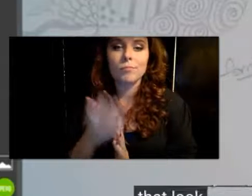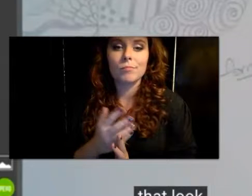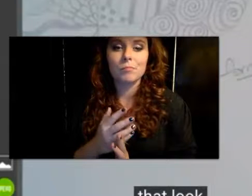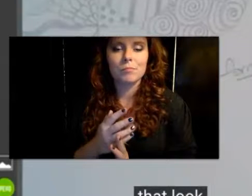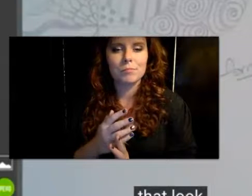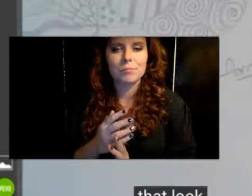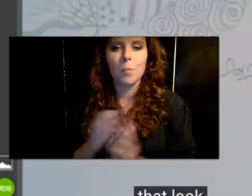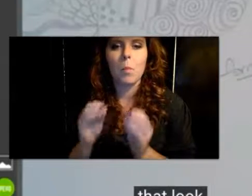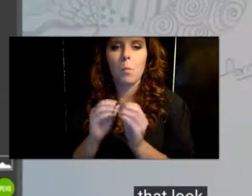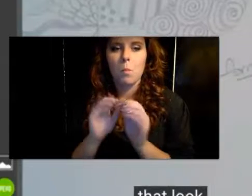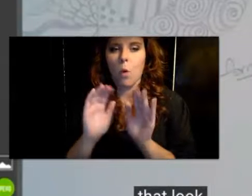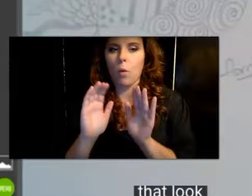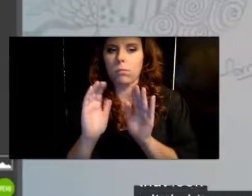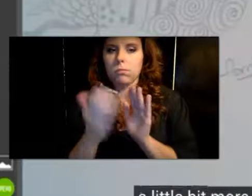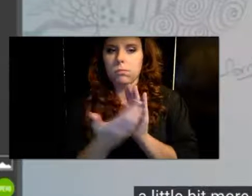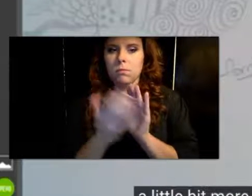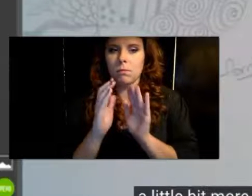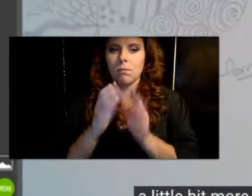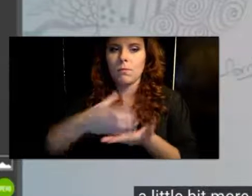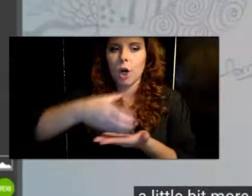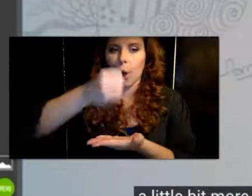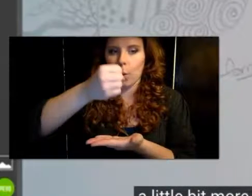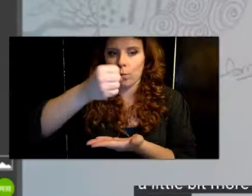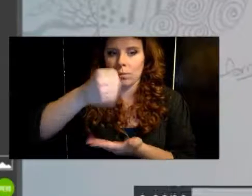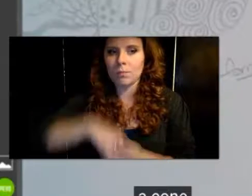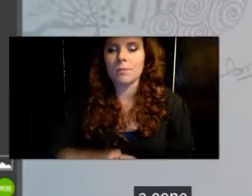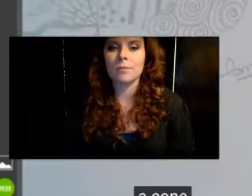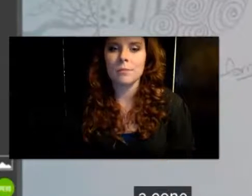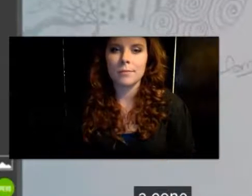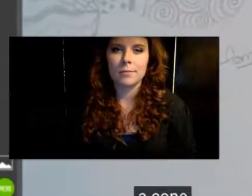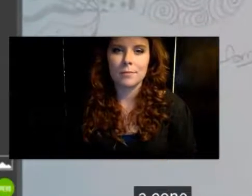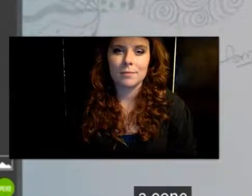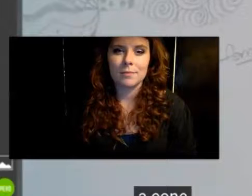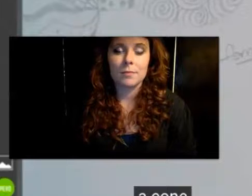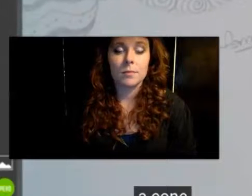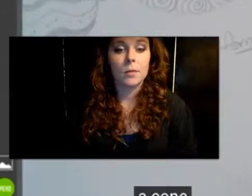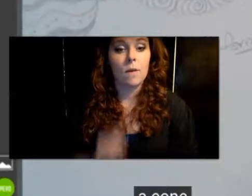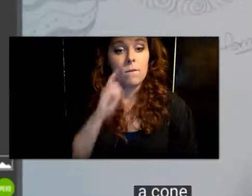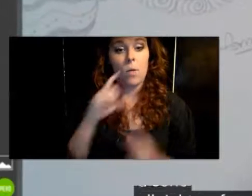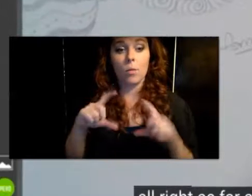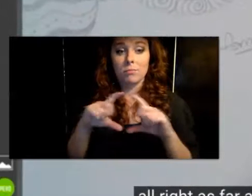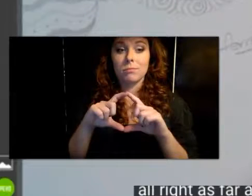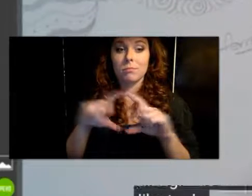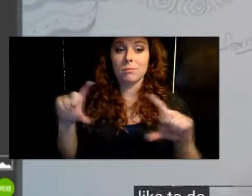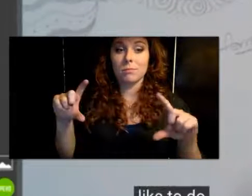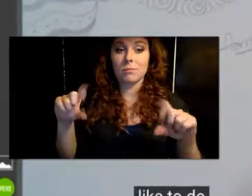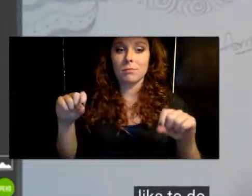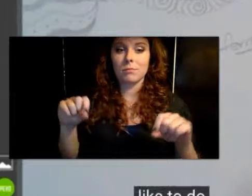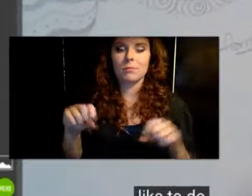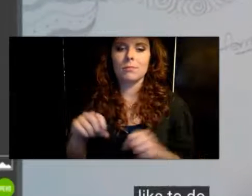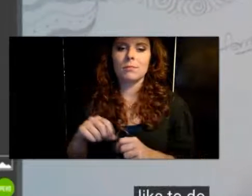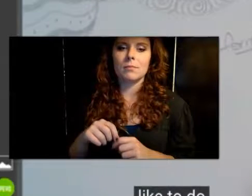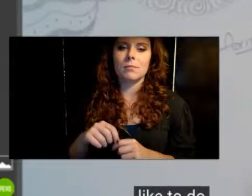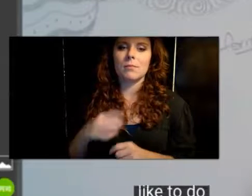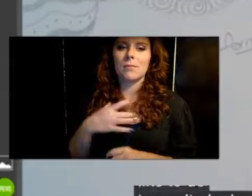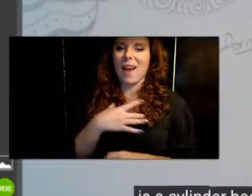a little bit more rounded. Okay, so that's a cone. All right, as far as our rectangle, what I like to do is a cylinder,